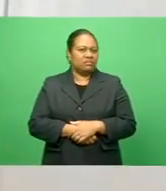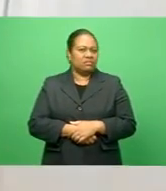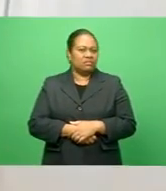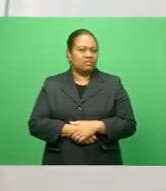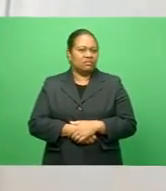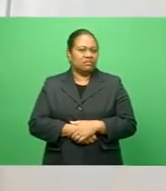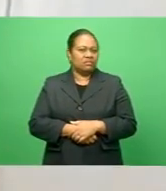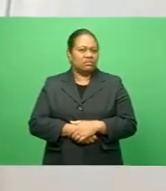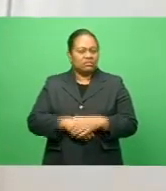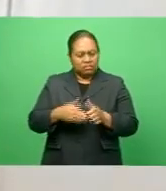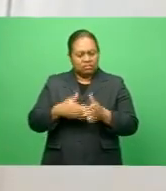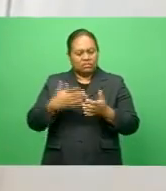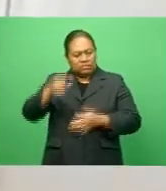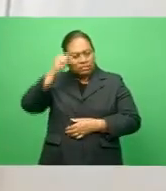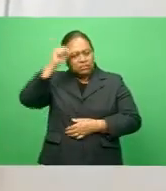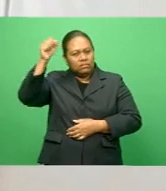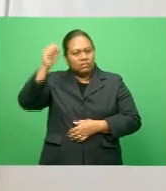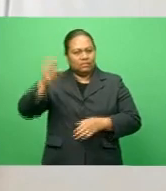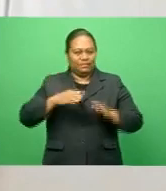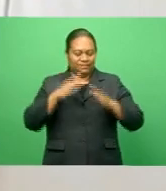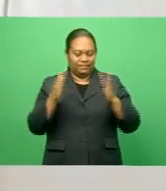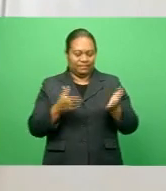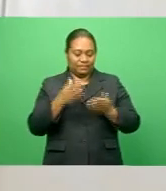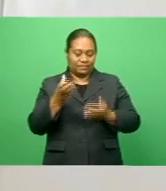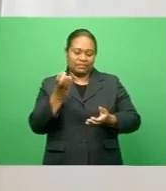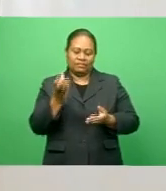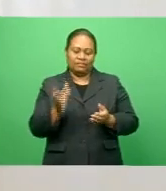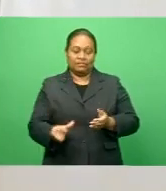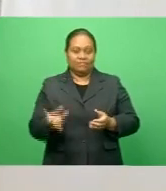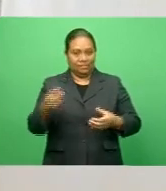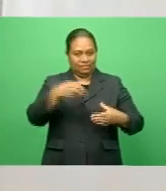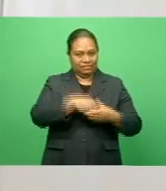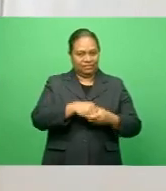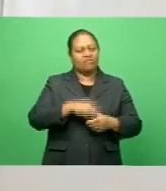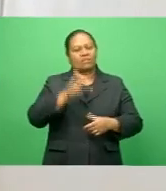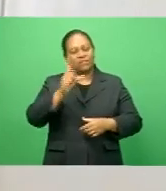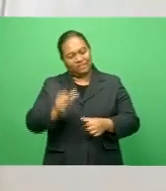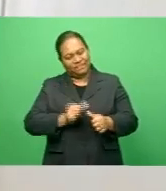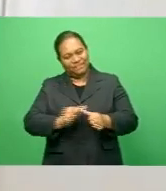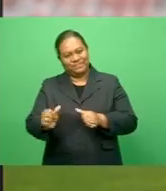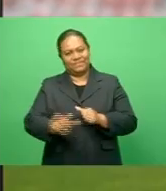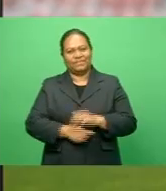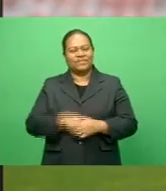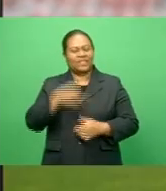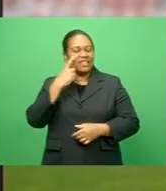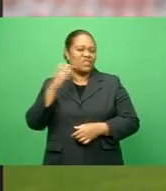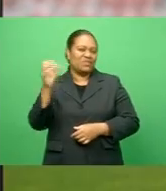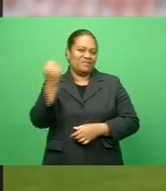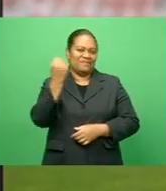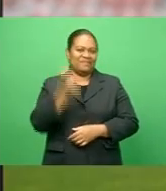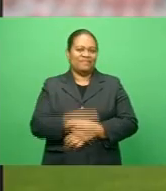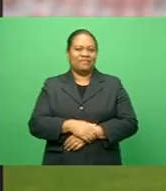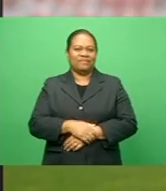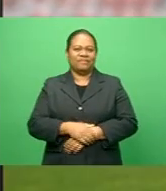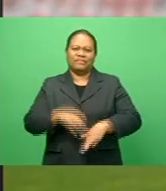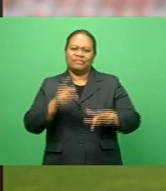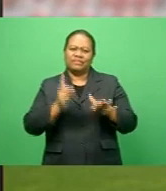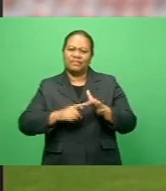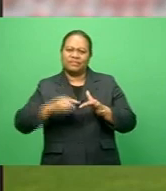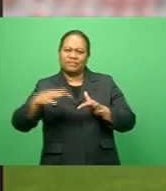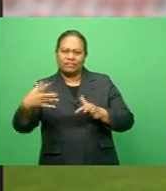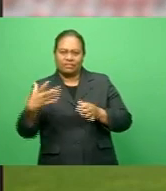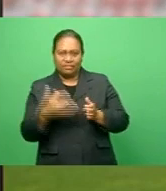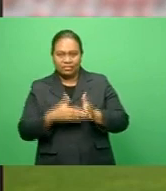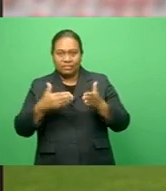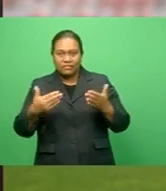3 senior players. But we'll do our best and we'll try and win. Edinson Cavani came off the